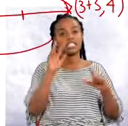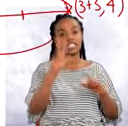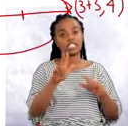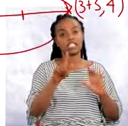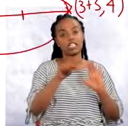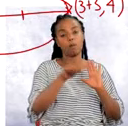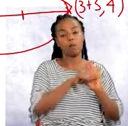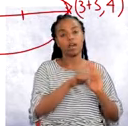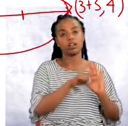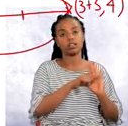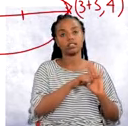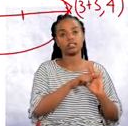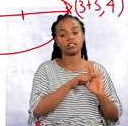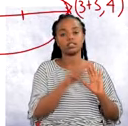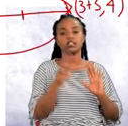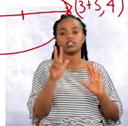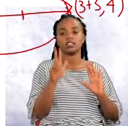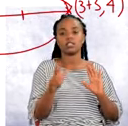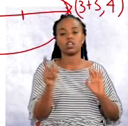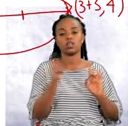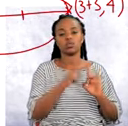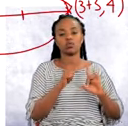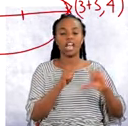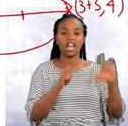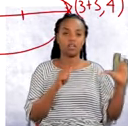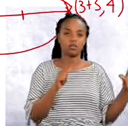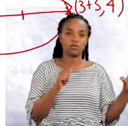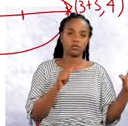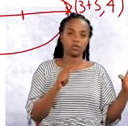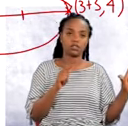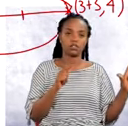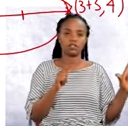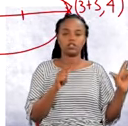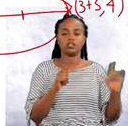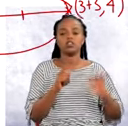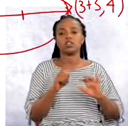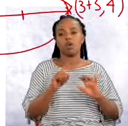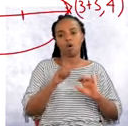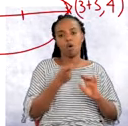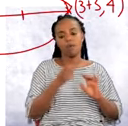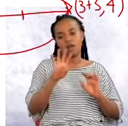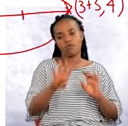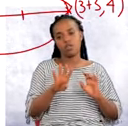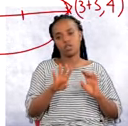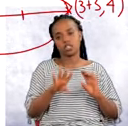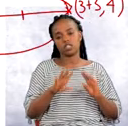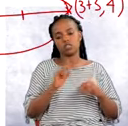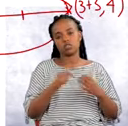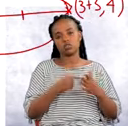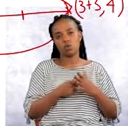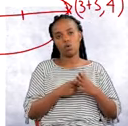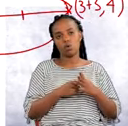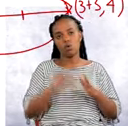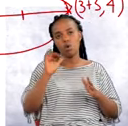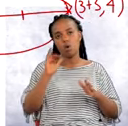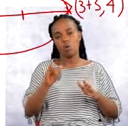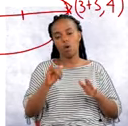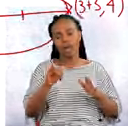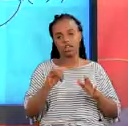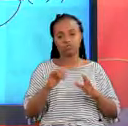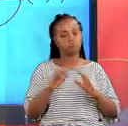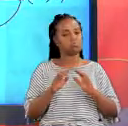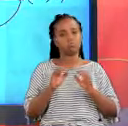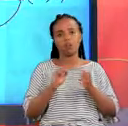minus 3 units to the left, 3 minus 3,4. Y coordinate will not be changed, horizontal